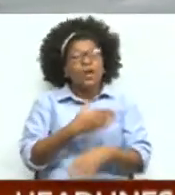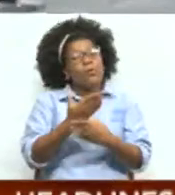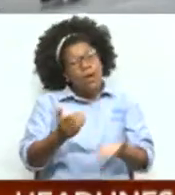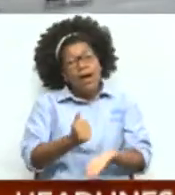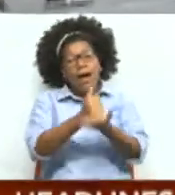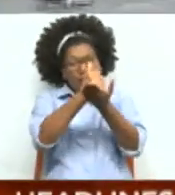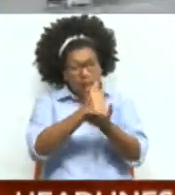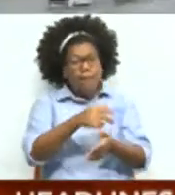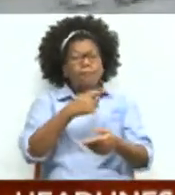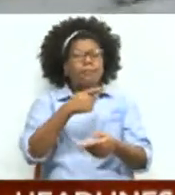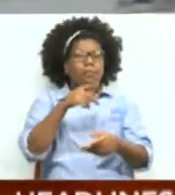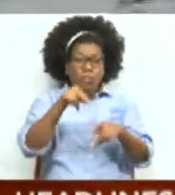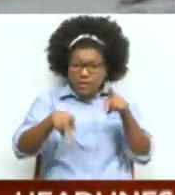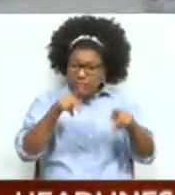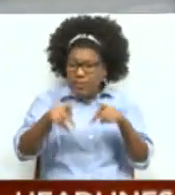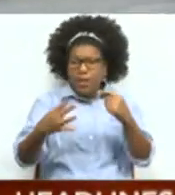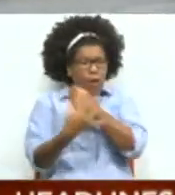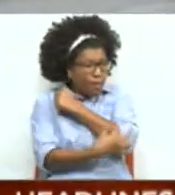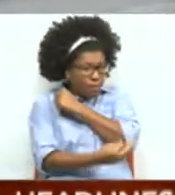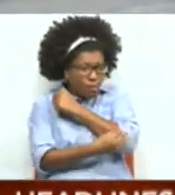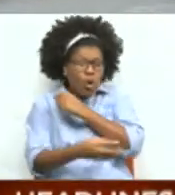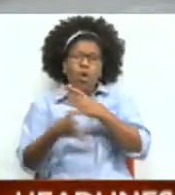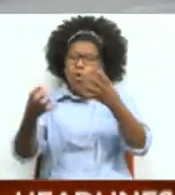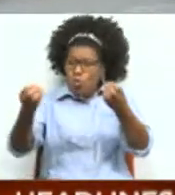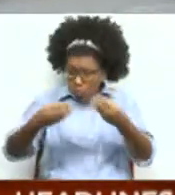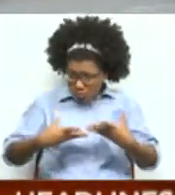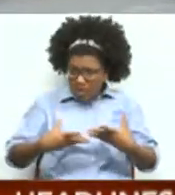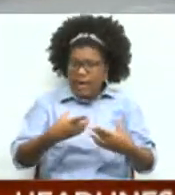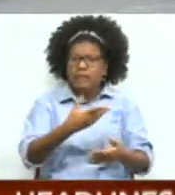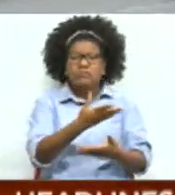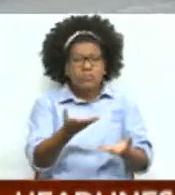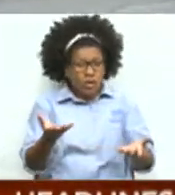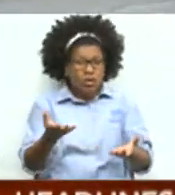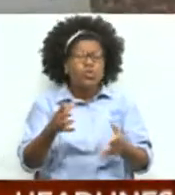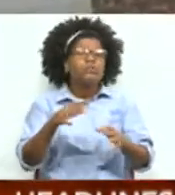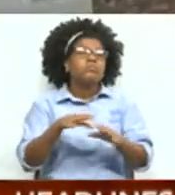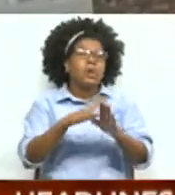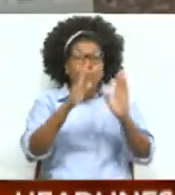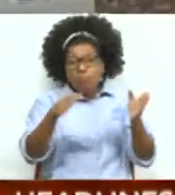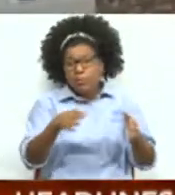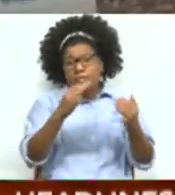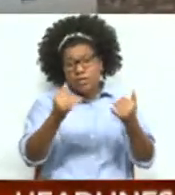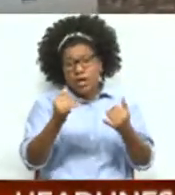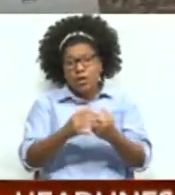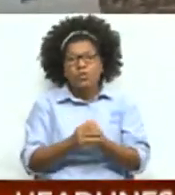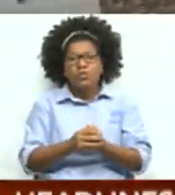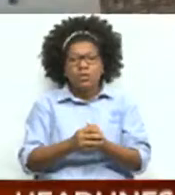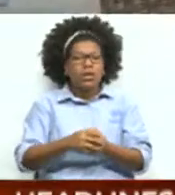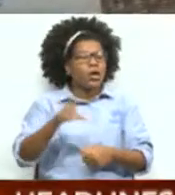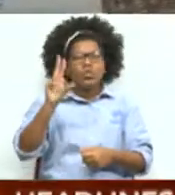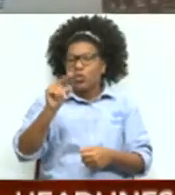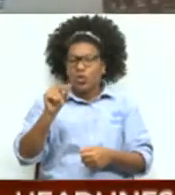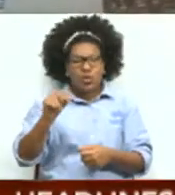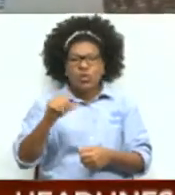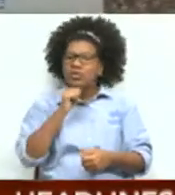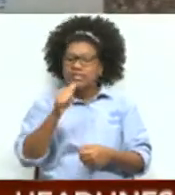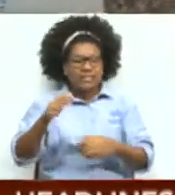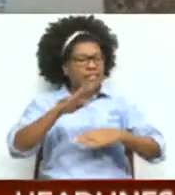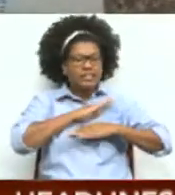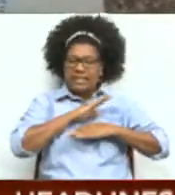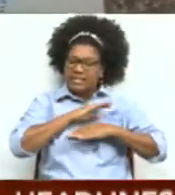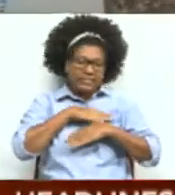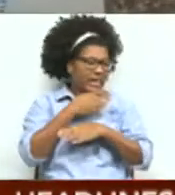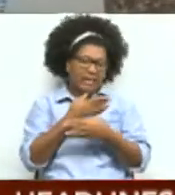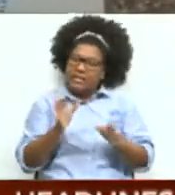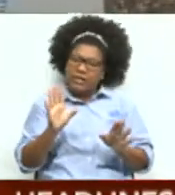people, of course, who owns a property now. Of course I am not. That is not satisfying at all.